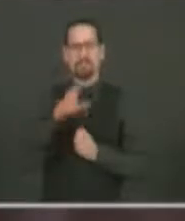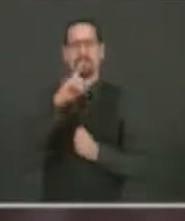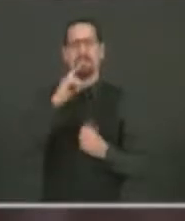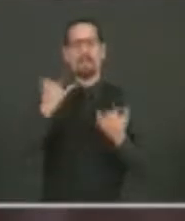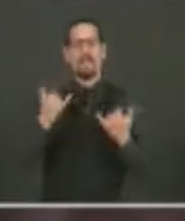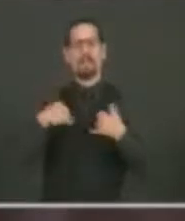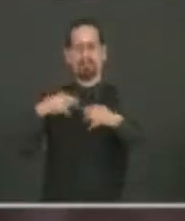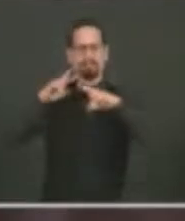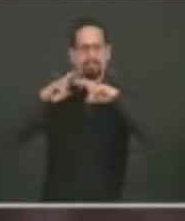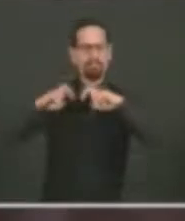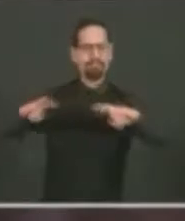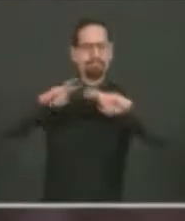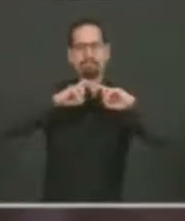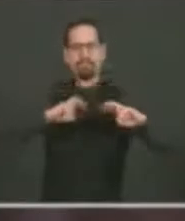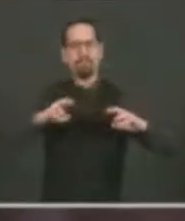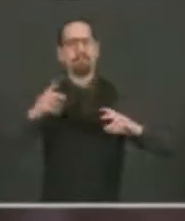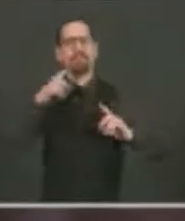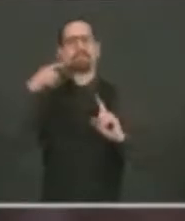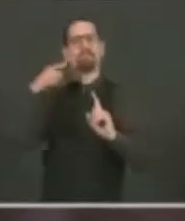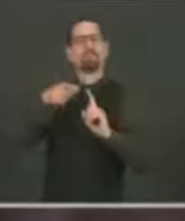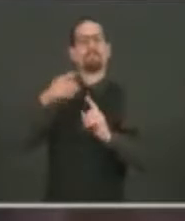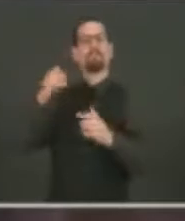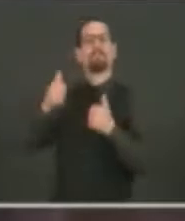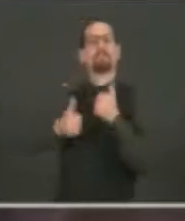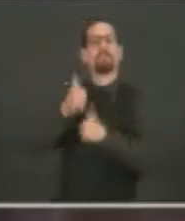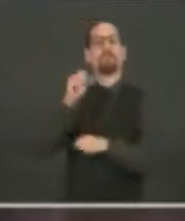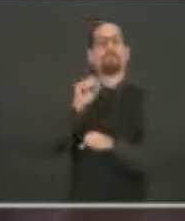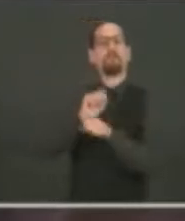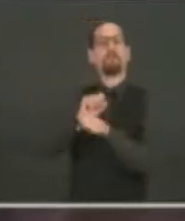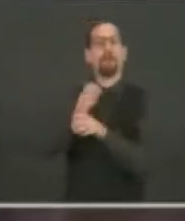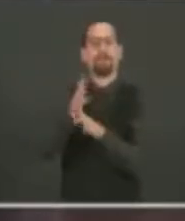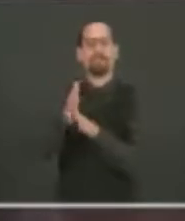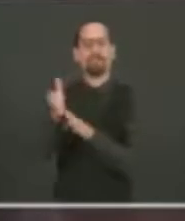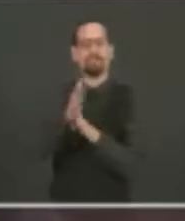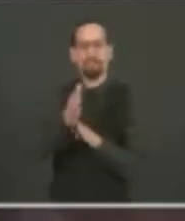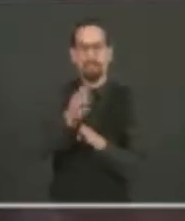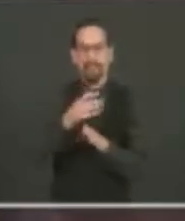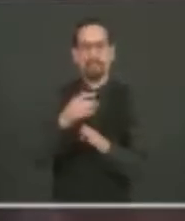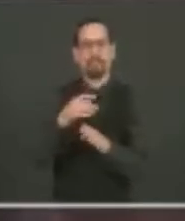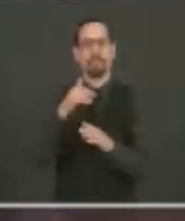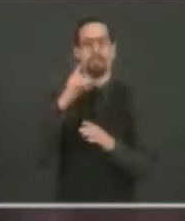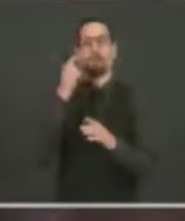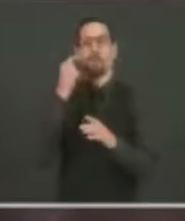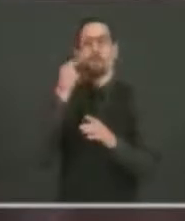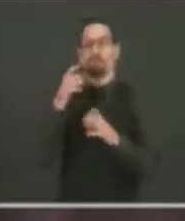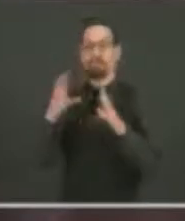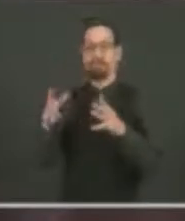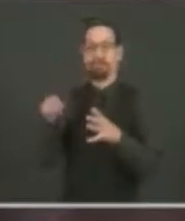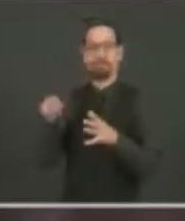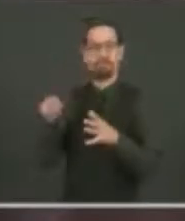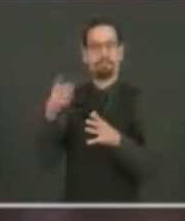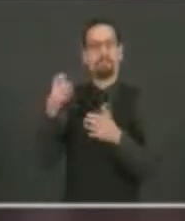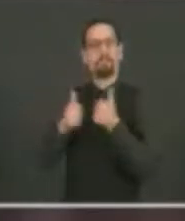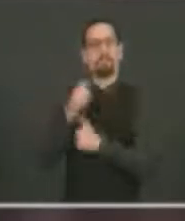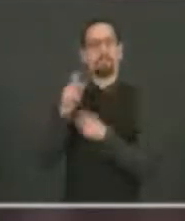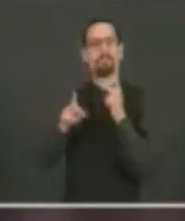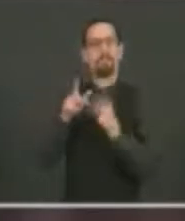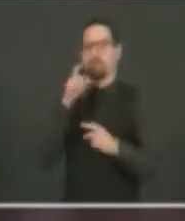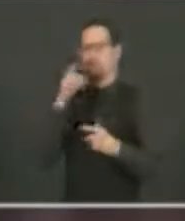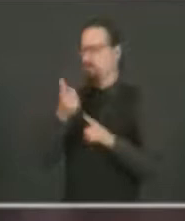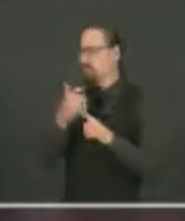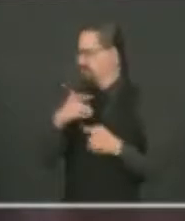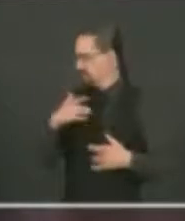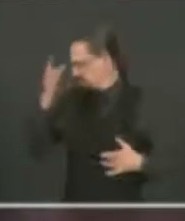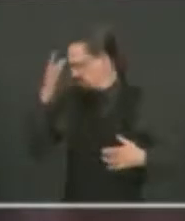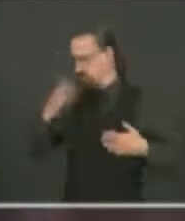work setting who are going to work sick. If those numbers were to increase or to continue,